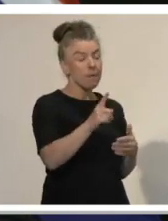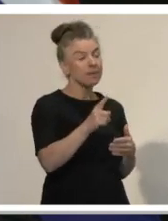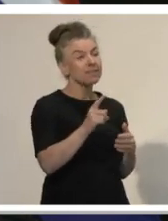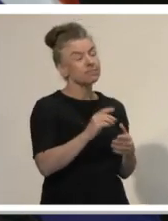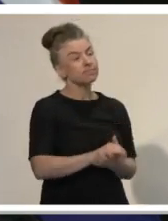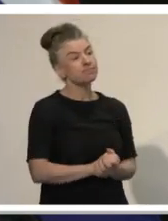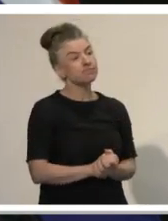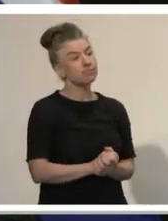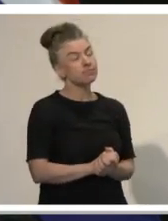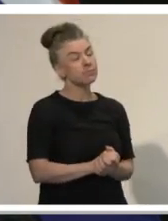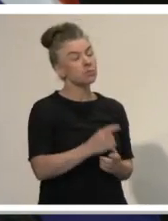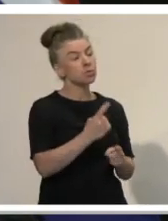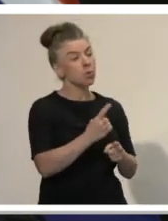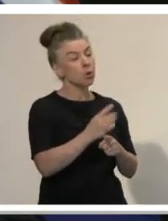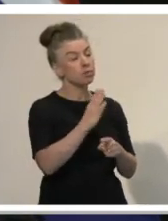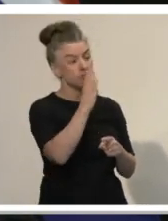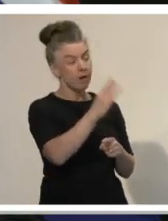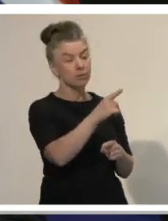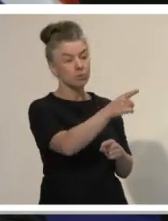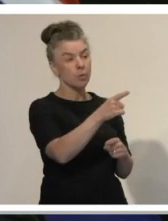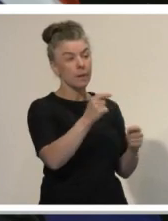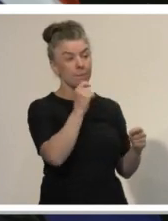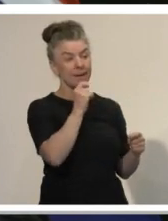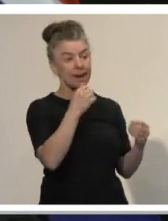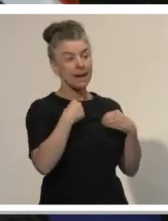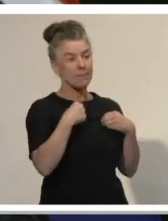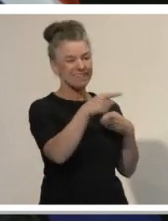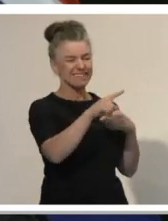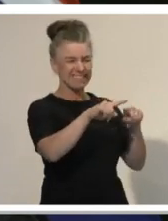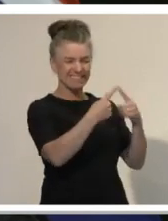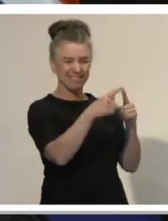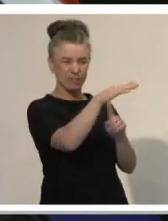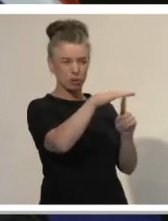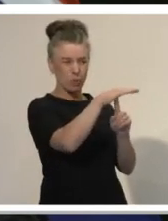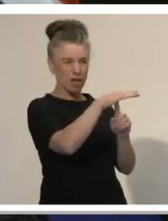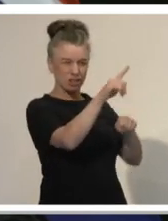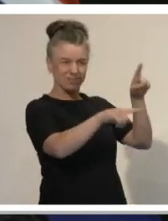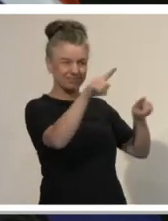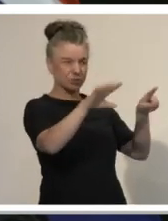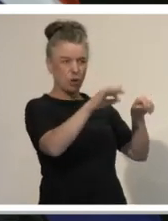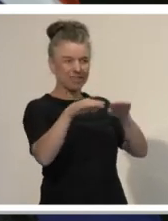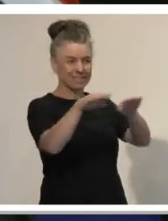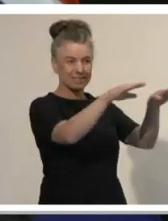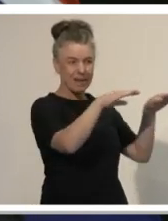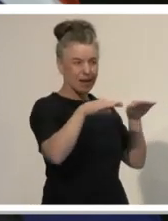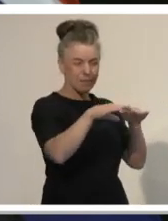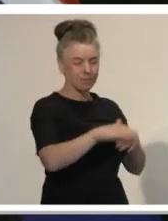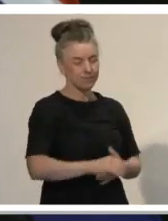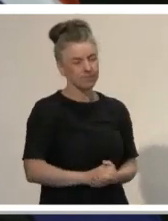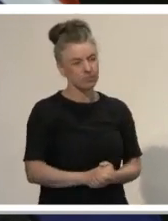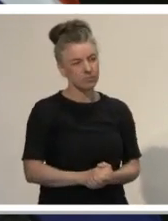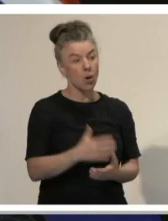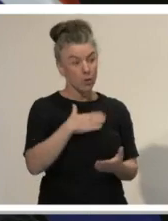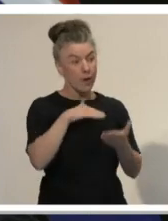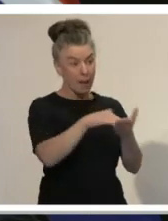our conversations directly with the media companies, they're all in different positions, and we wanted to make sure that while we might be able to assist with